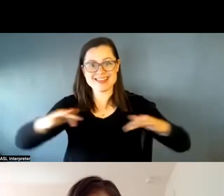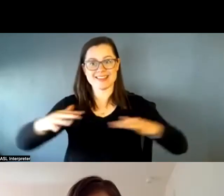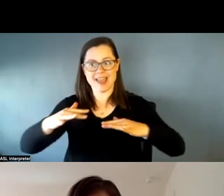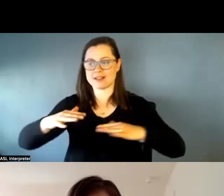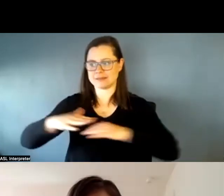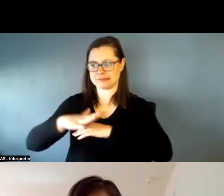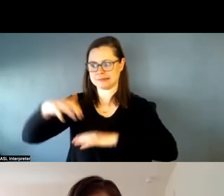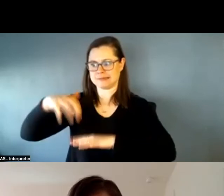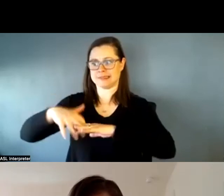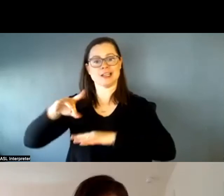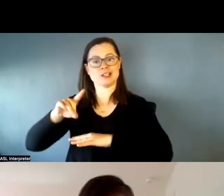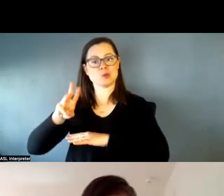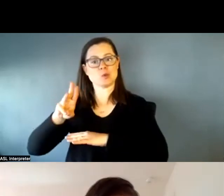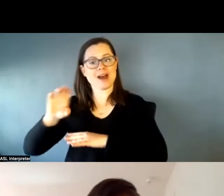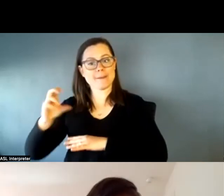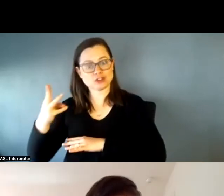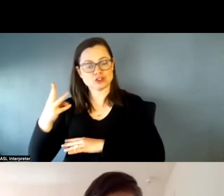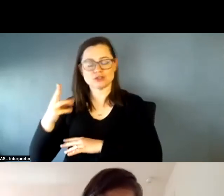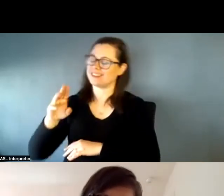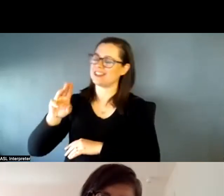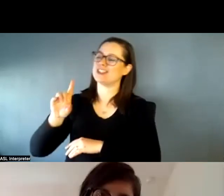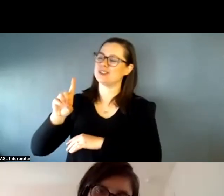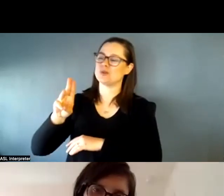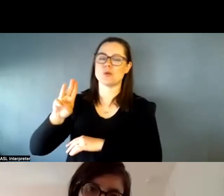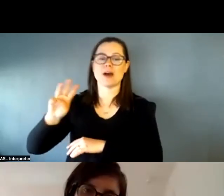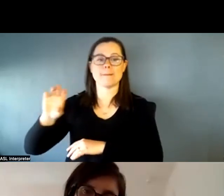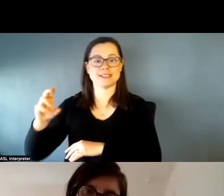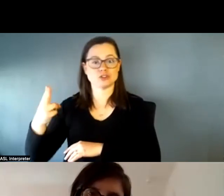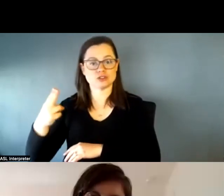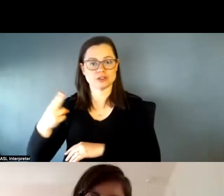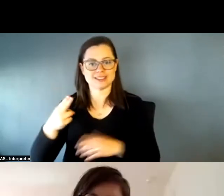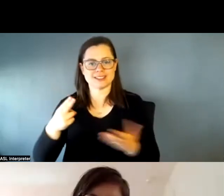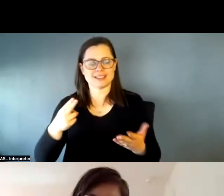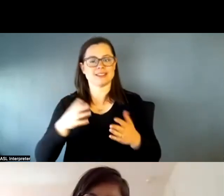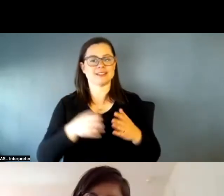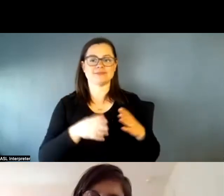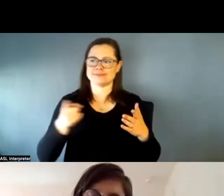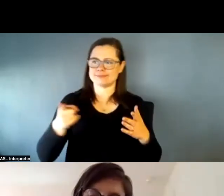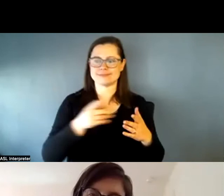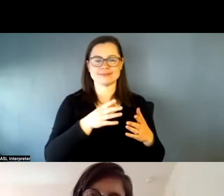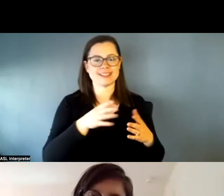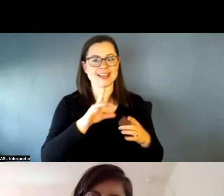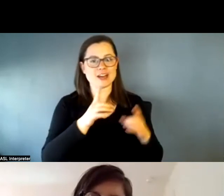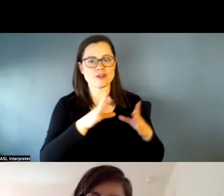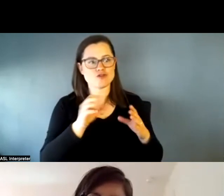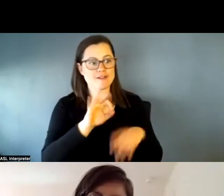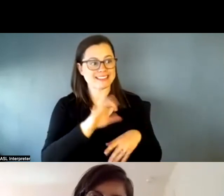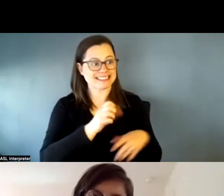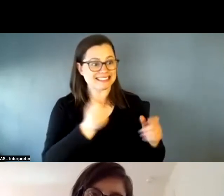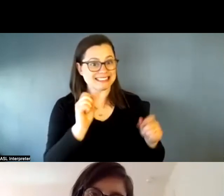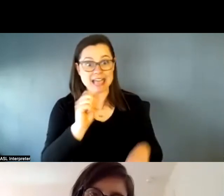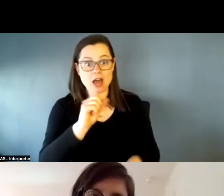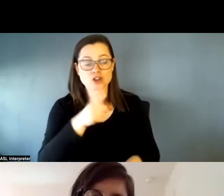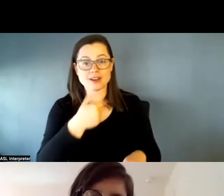the border of Seattle would be it. Well, that's never going to fly. On the other hand,